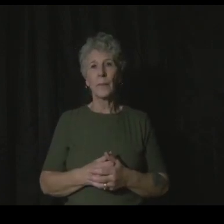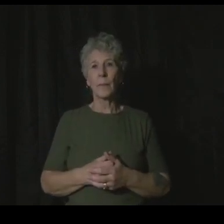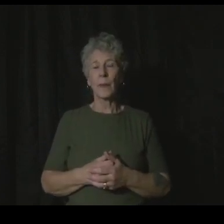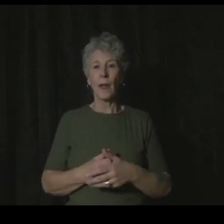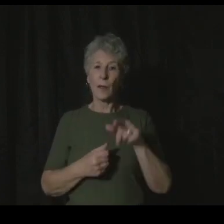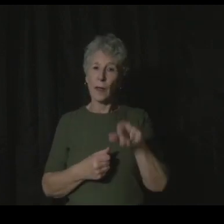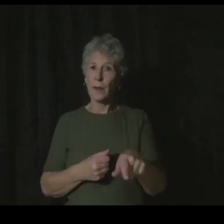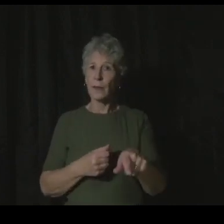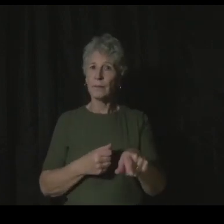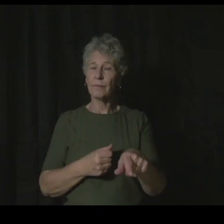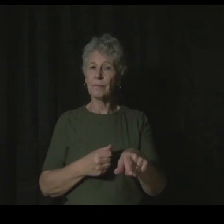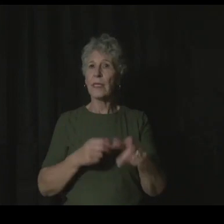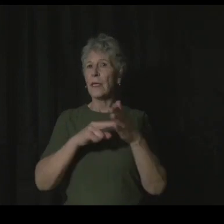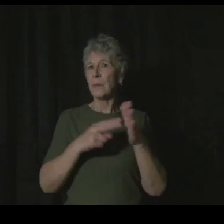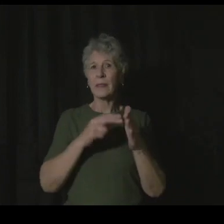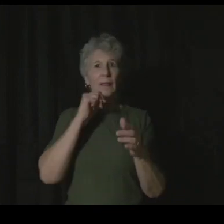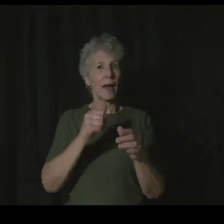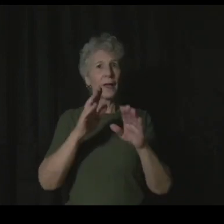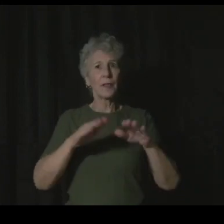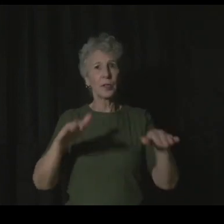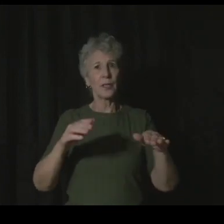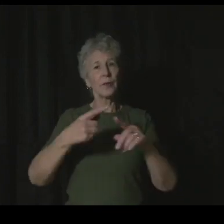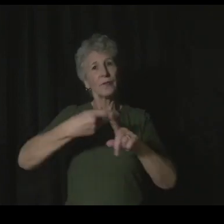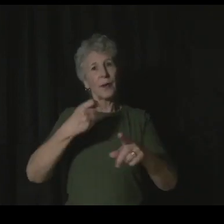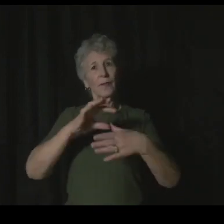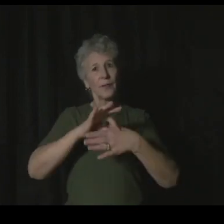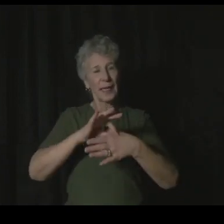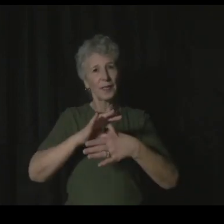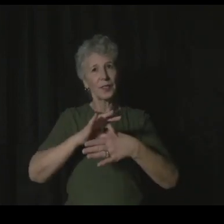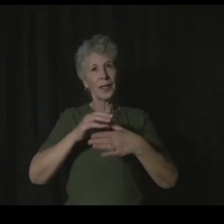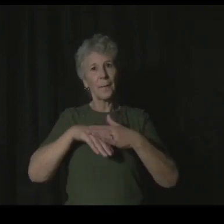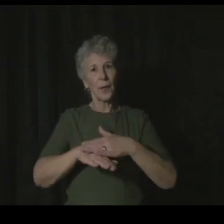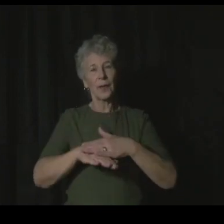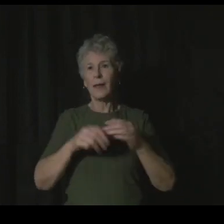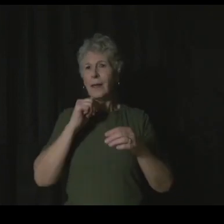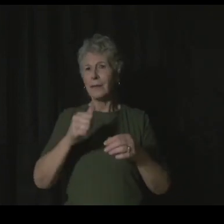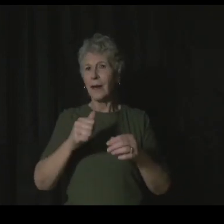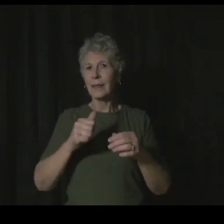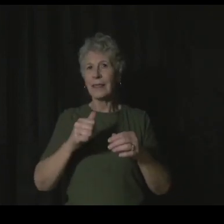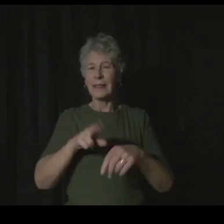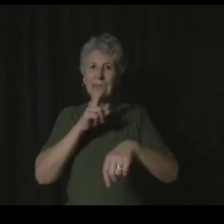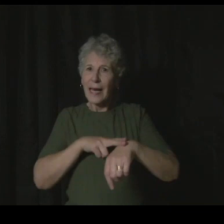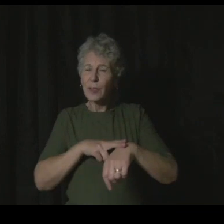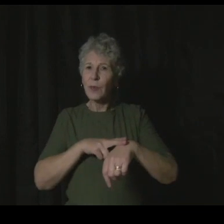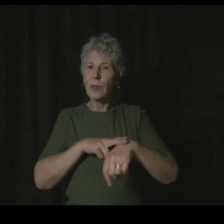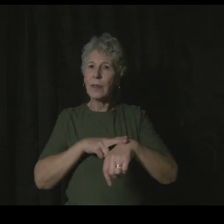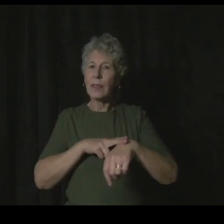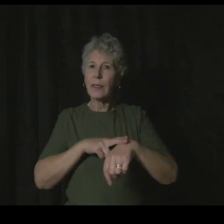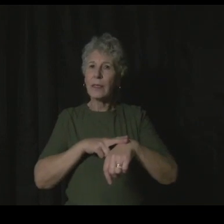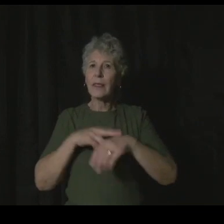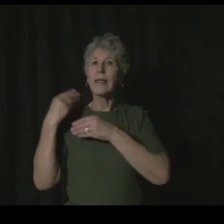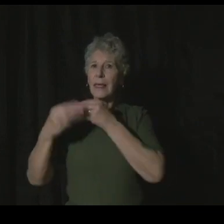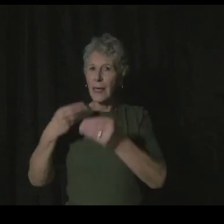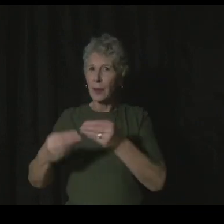"This means that it's not the children of the flesh who are the children of God. It's not the natural